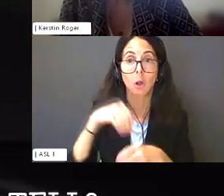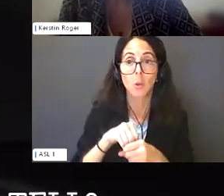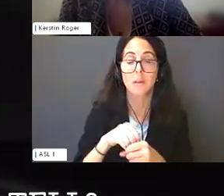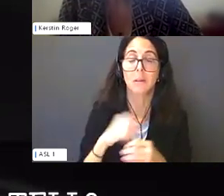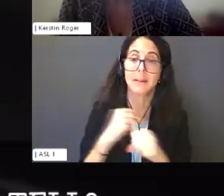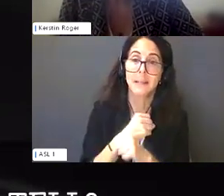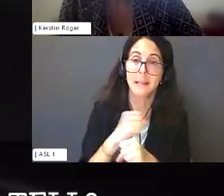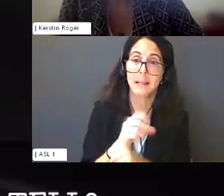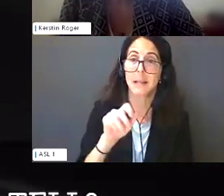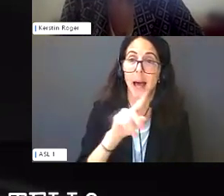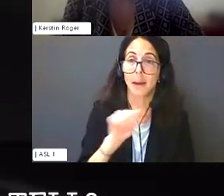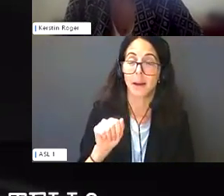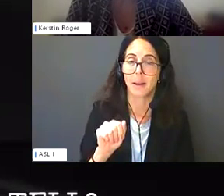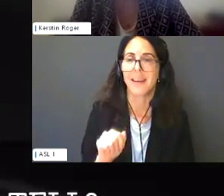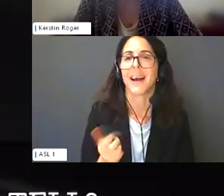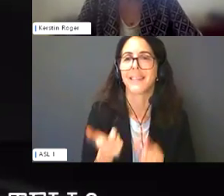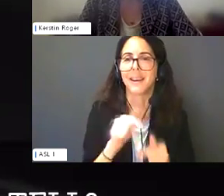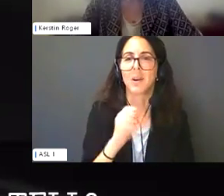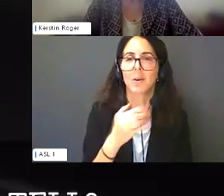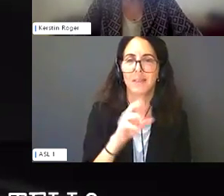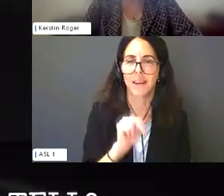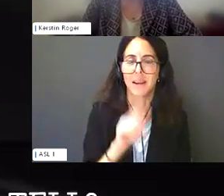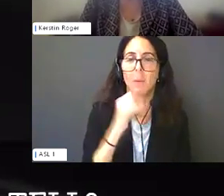and she'll wrap it up with some recommendations.